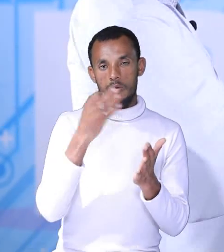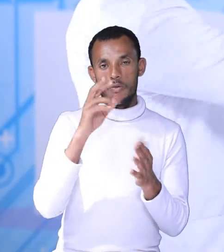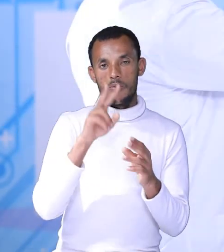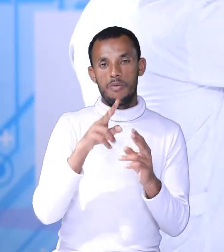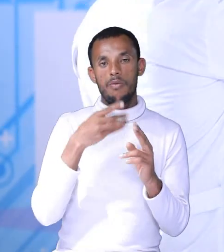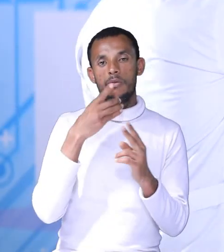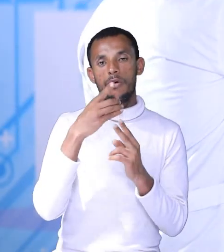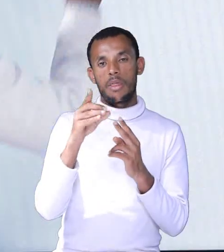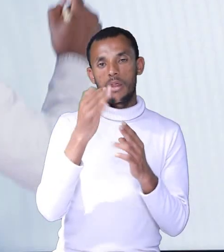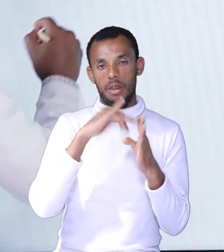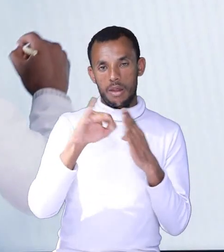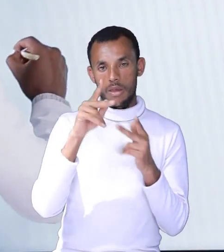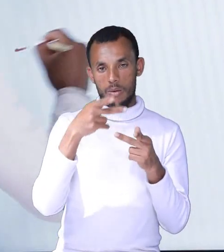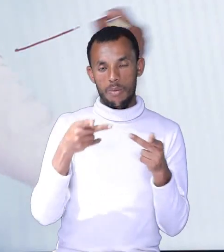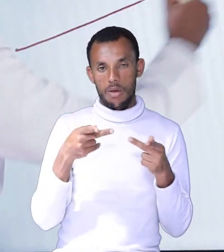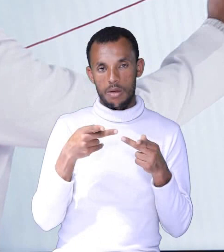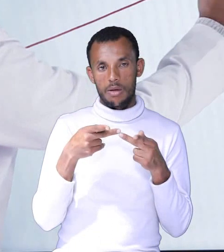vector in space,